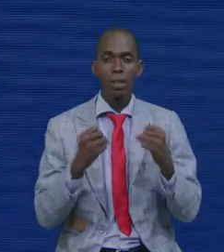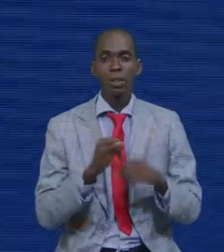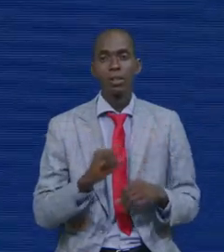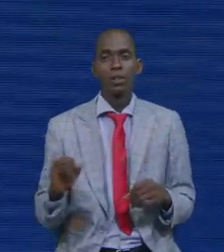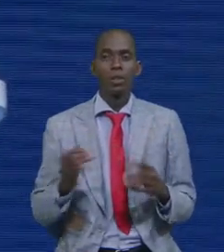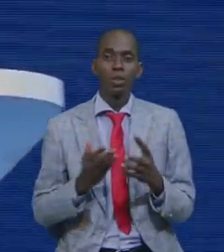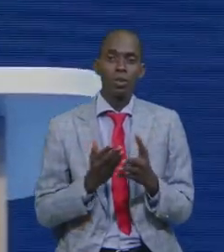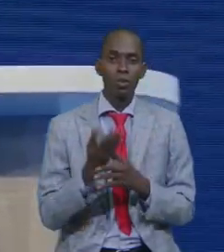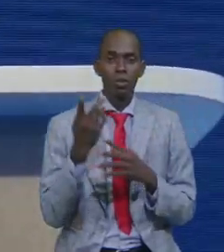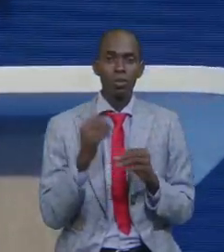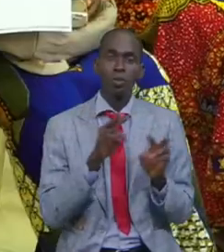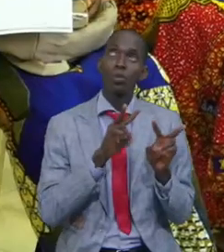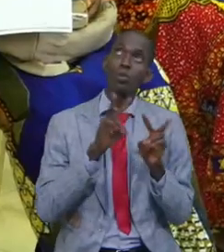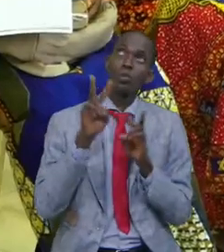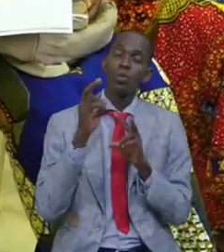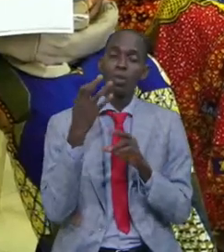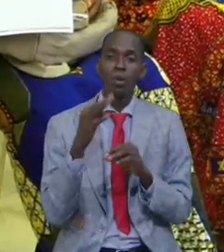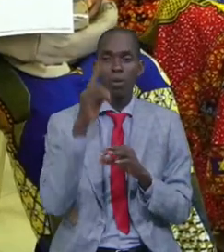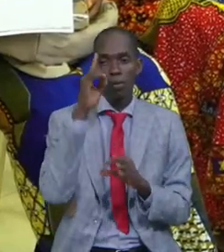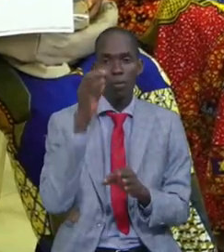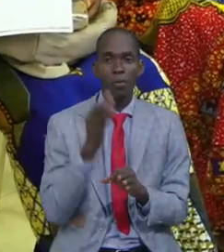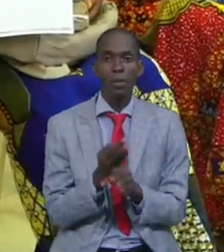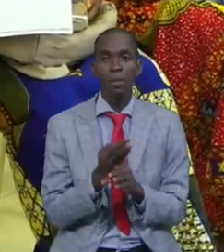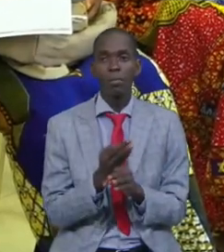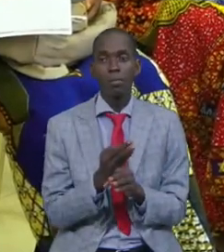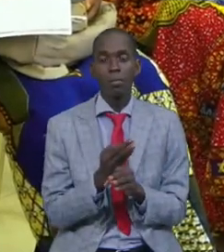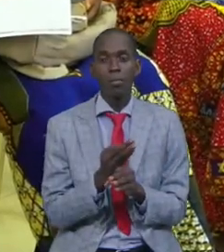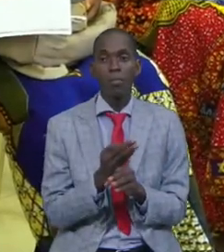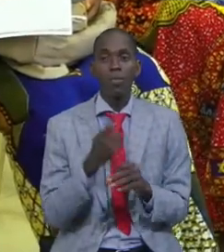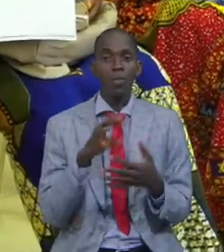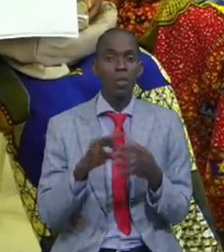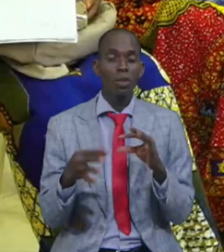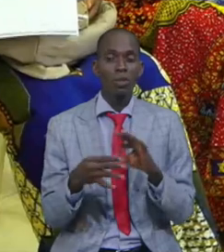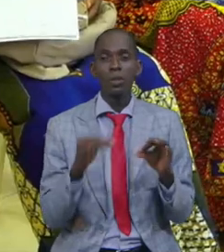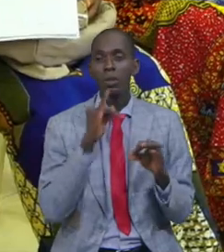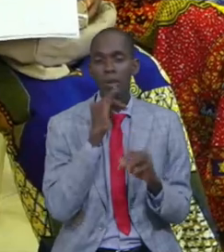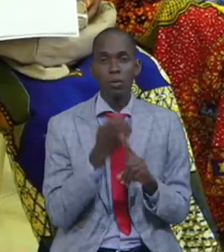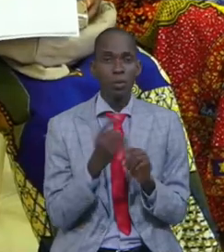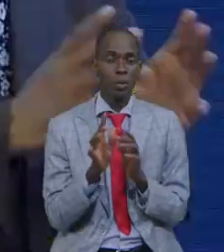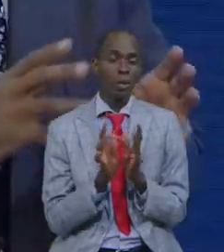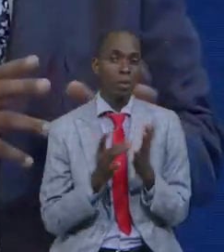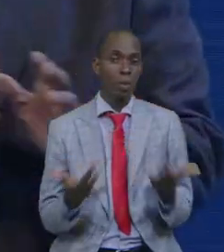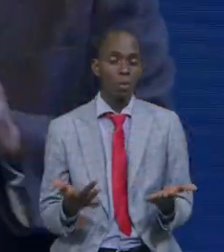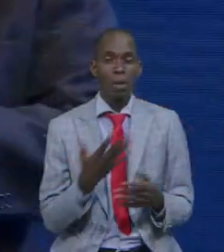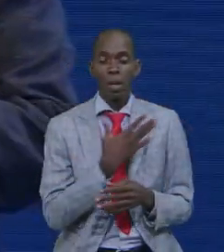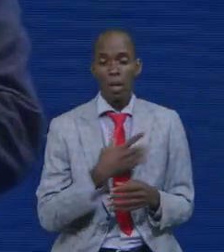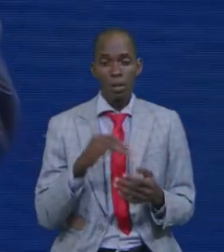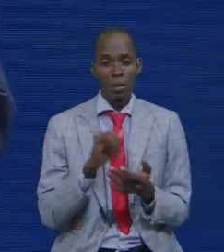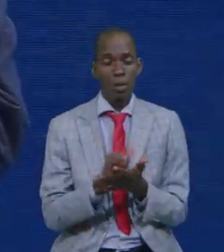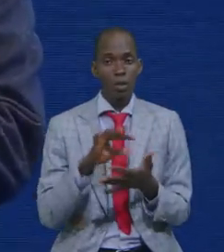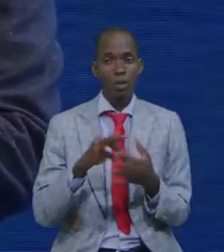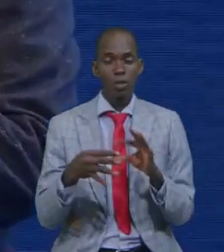through the look of faith. I'm taking the story from the Bible, and the story is